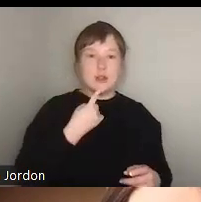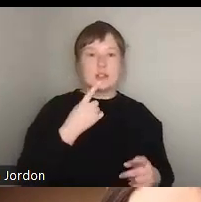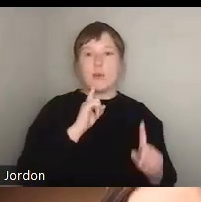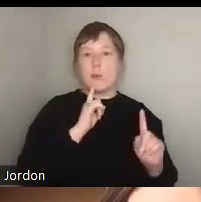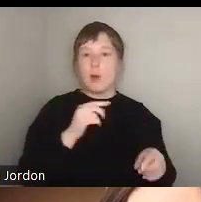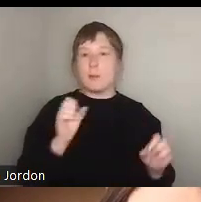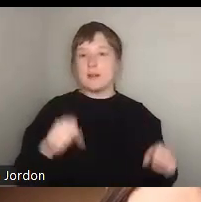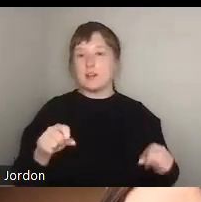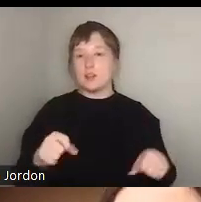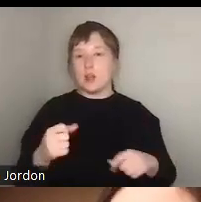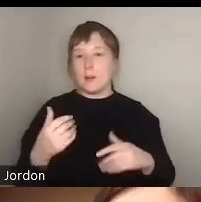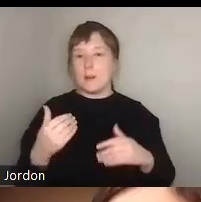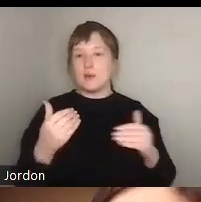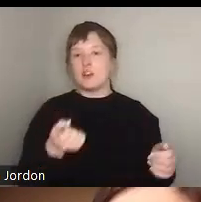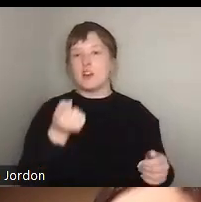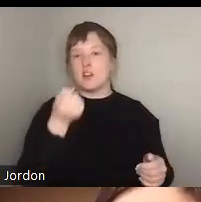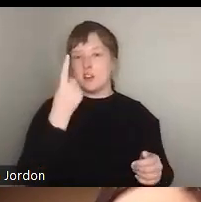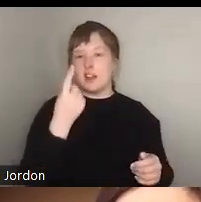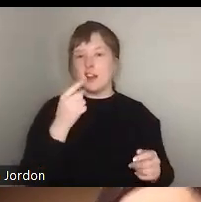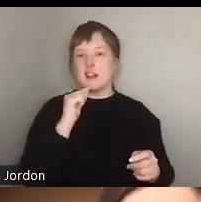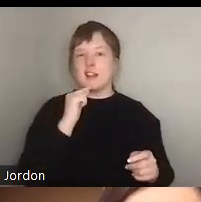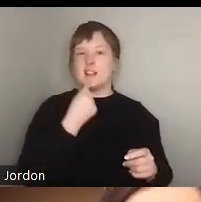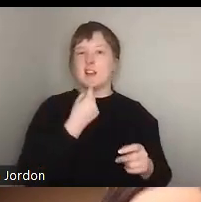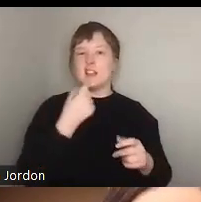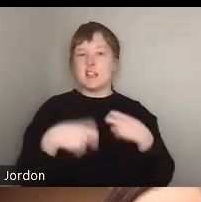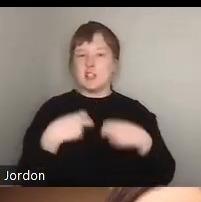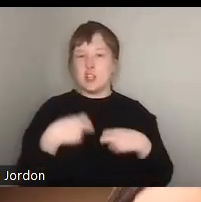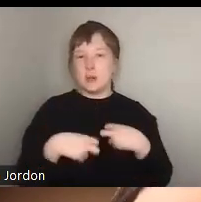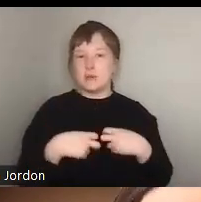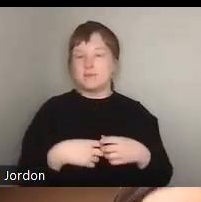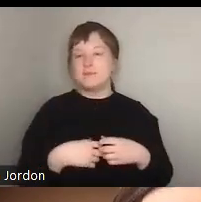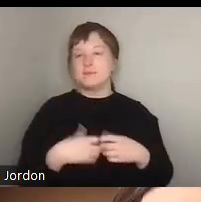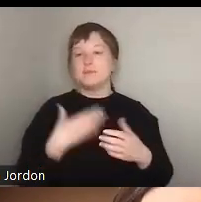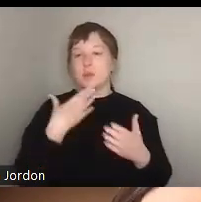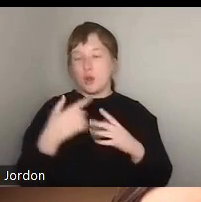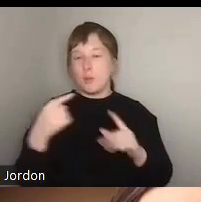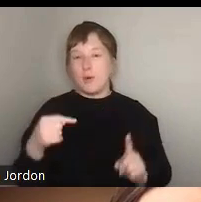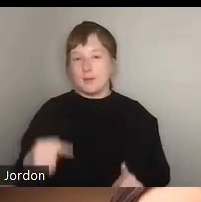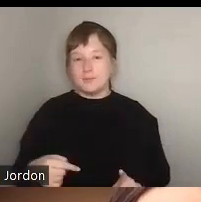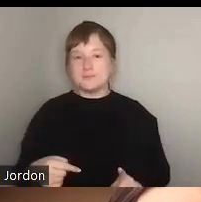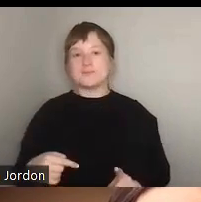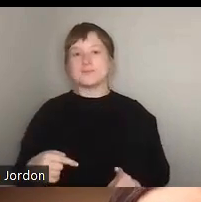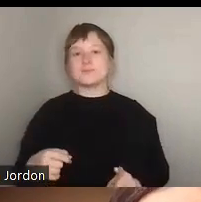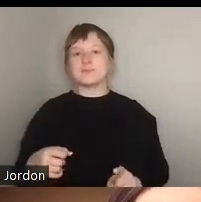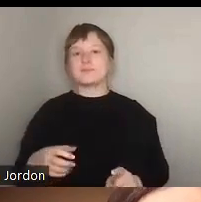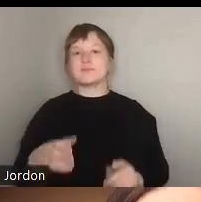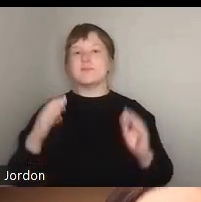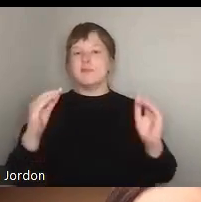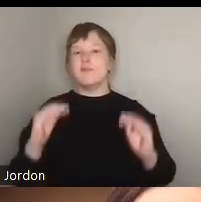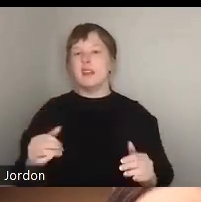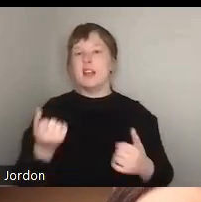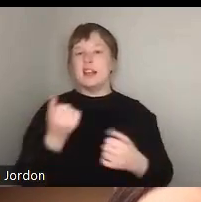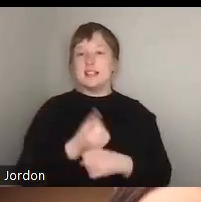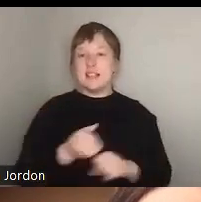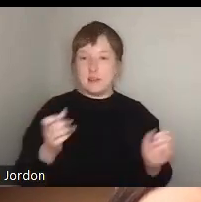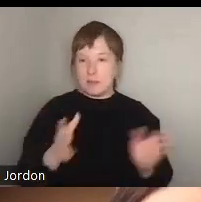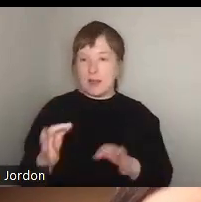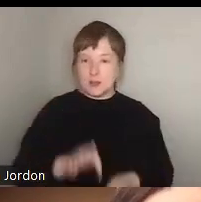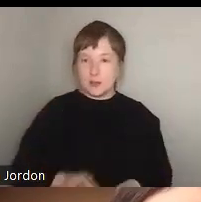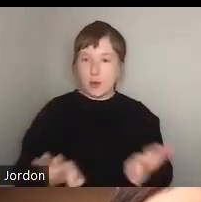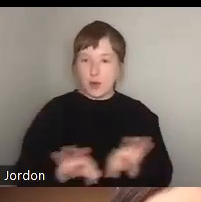then if there's a piece, it could be found. Very good point, Samantha. Yes, having a safety plan is essential.